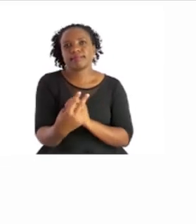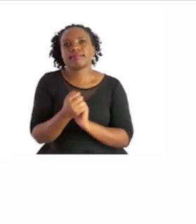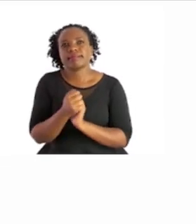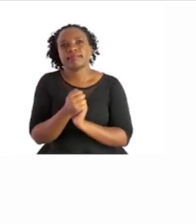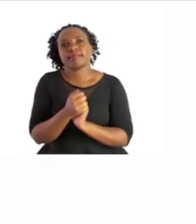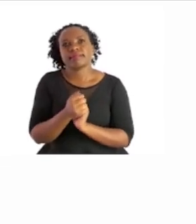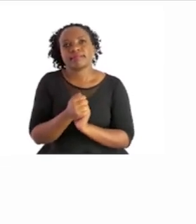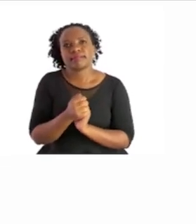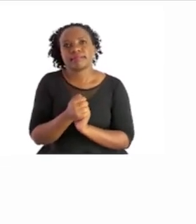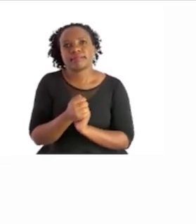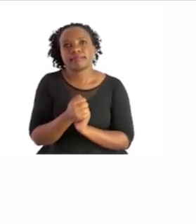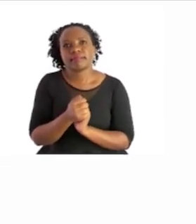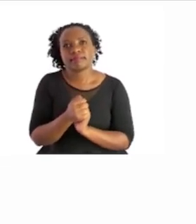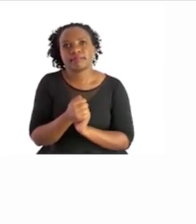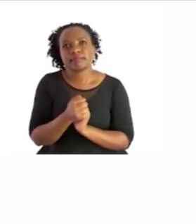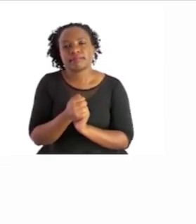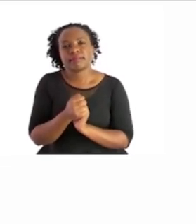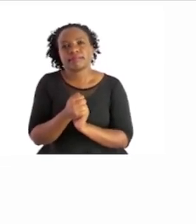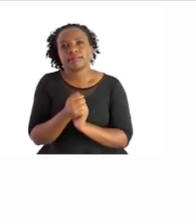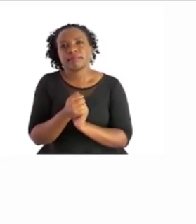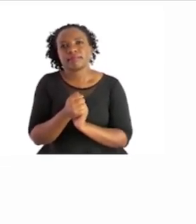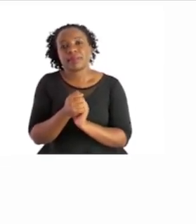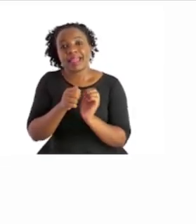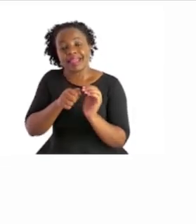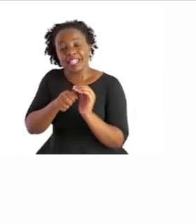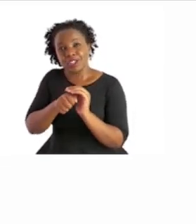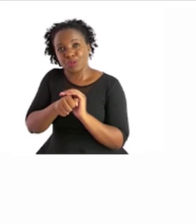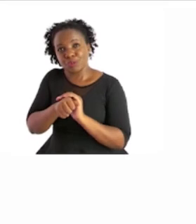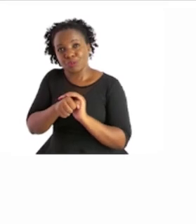the dash is an animal with a shell.